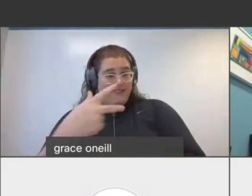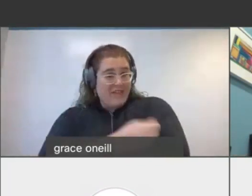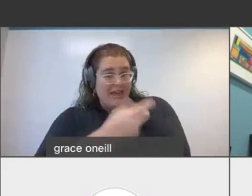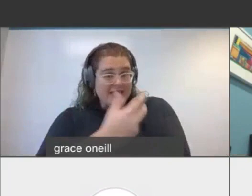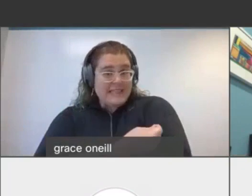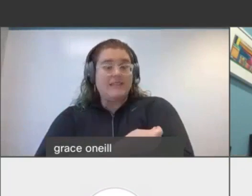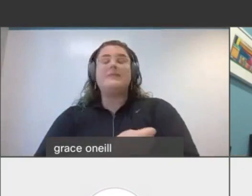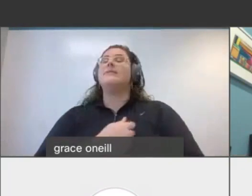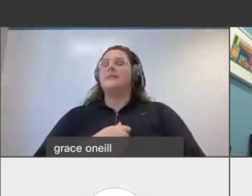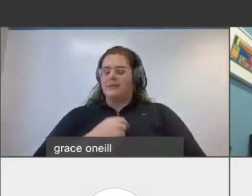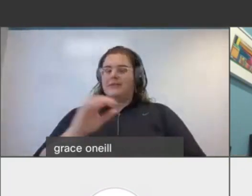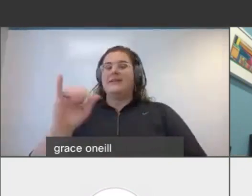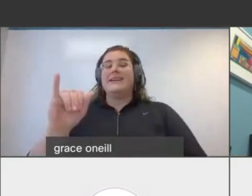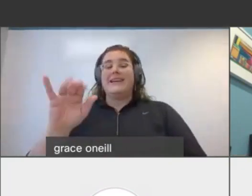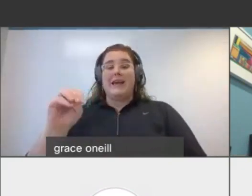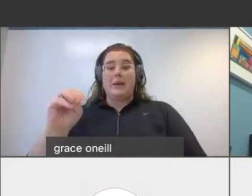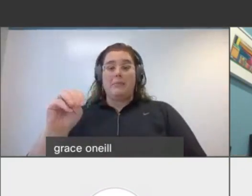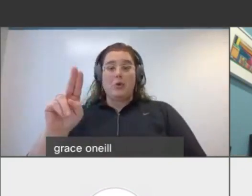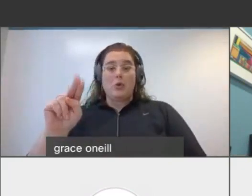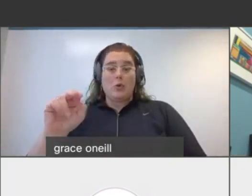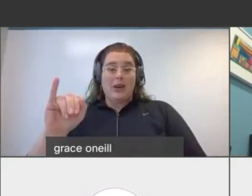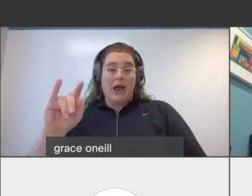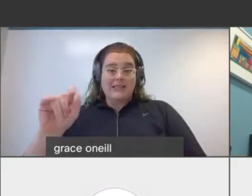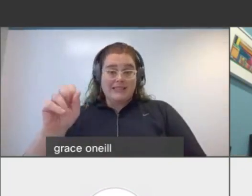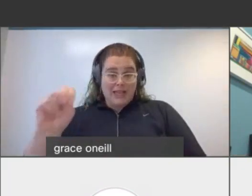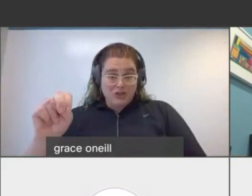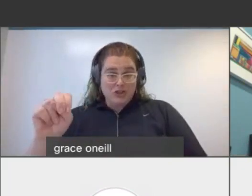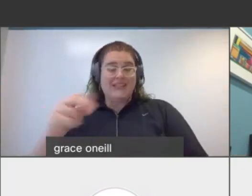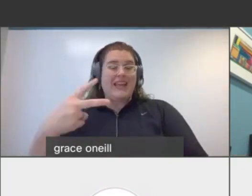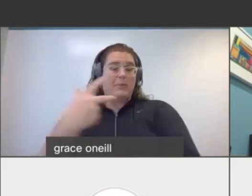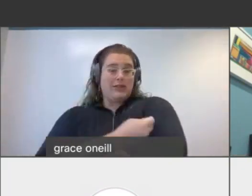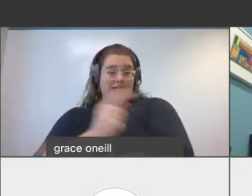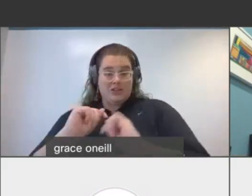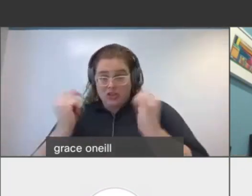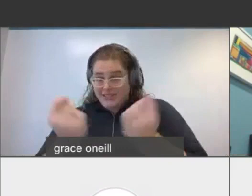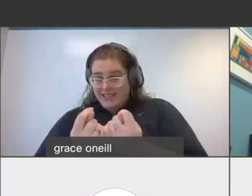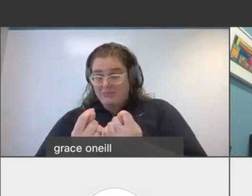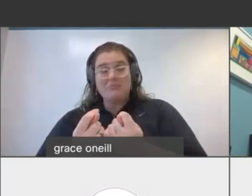immunization team requests that you send those questions to